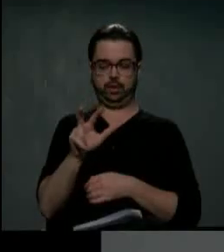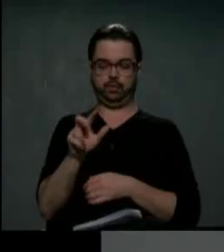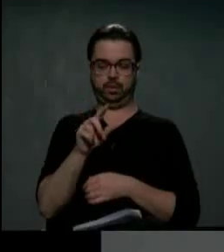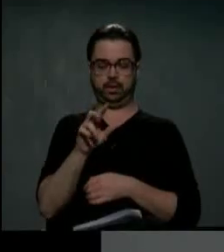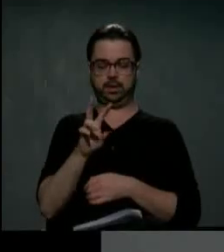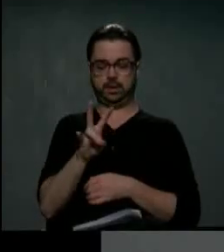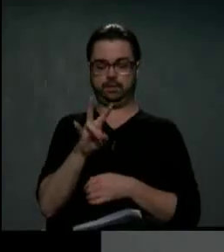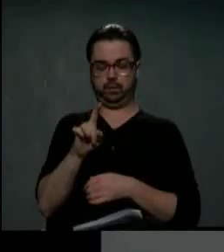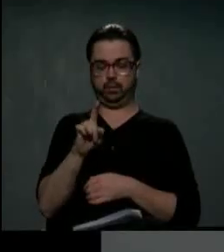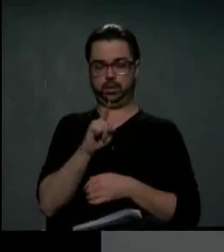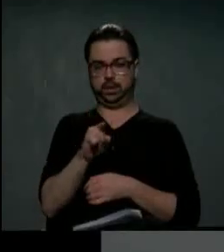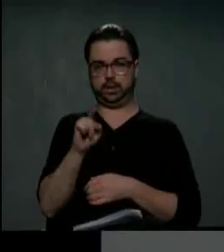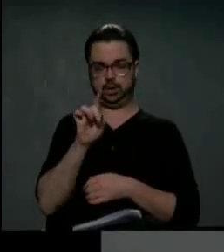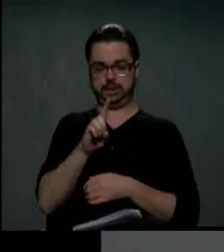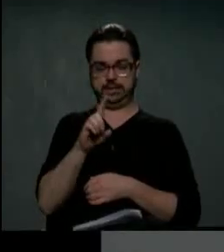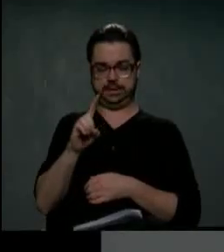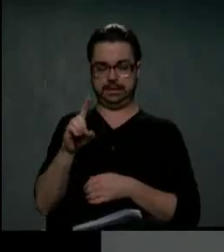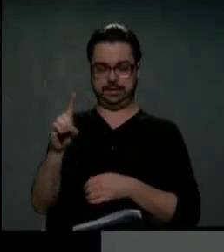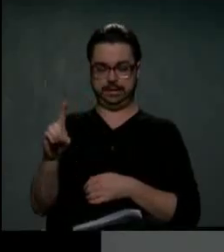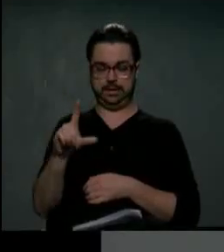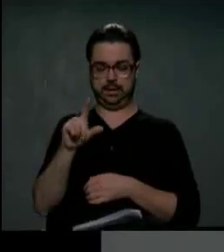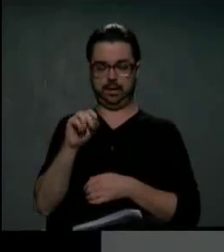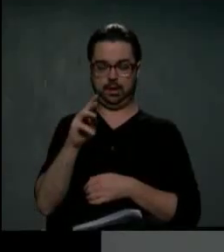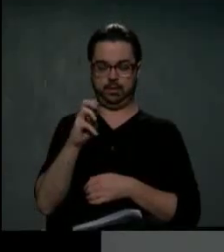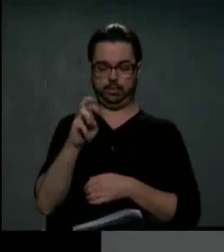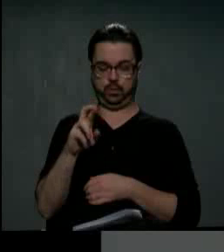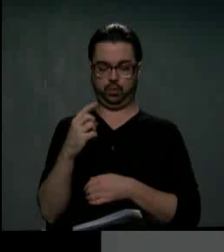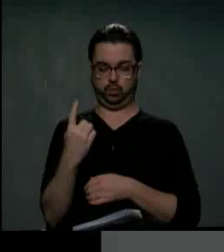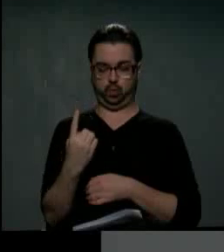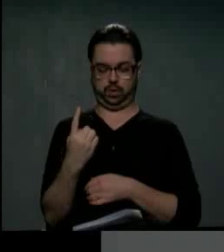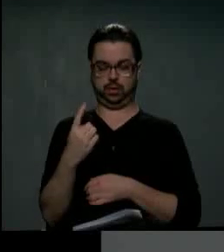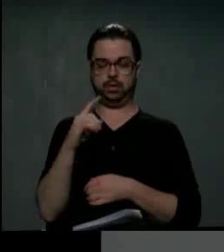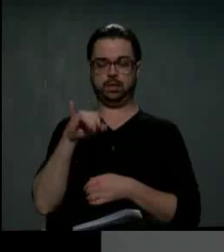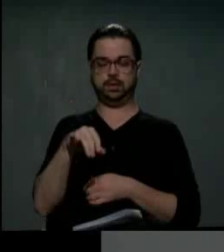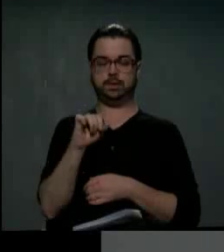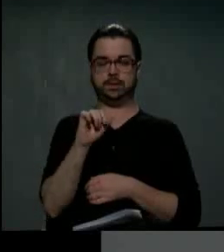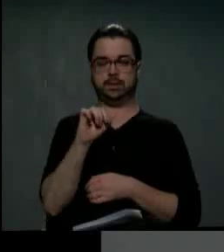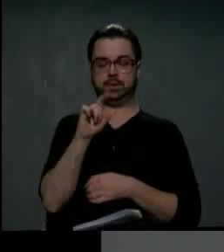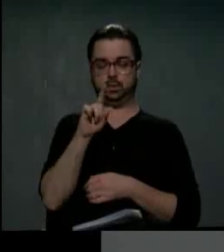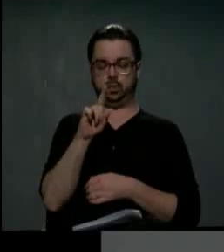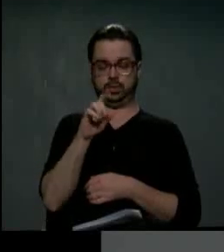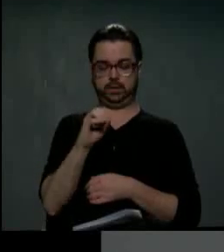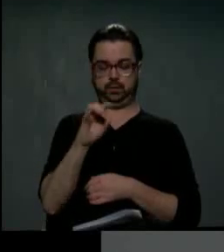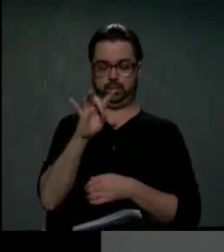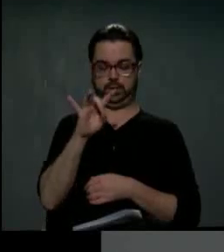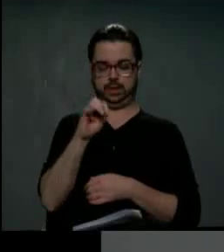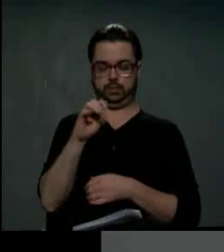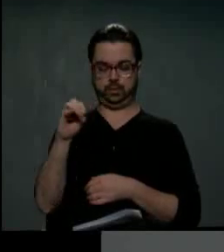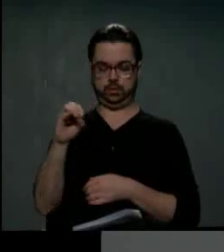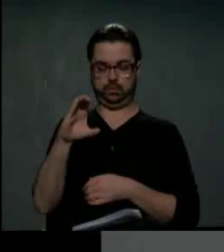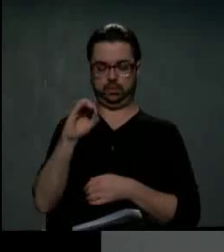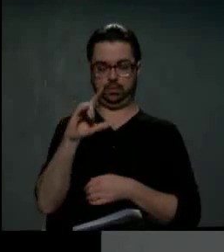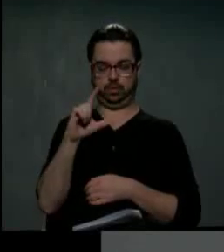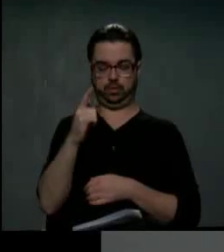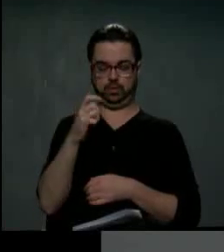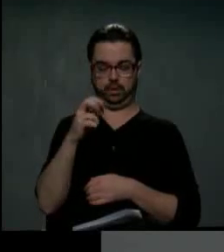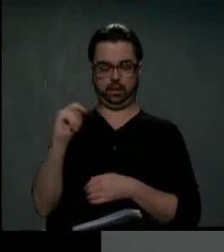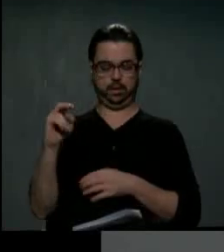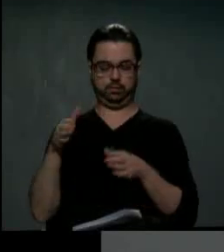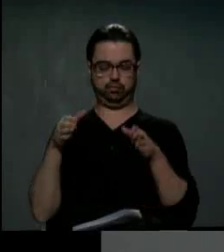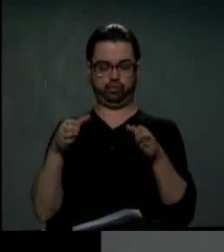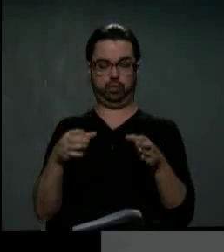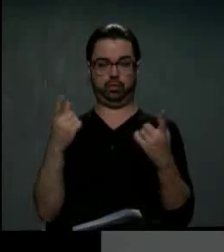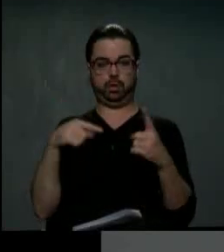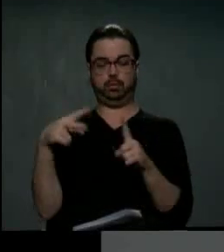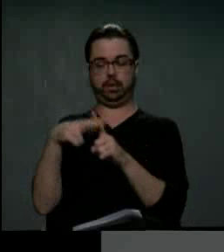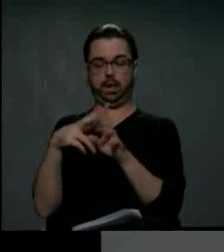Z-3371-DDD, Lumber 1, long form PCD, located at 10800 Colonel Glenn Road. The applicant has removed from the request the allowance